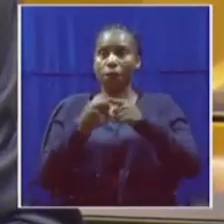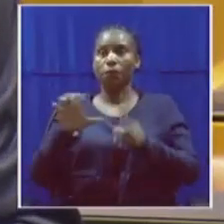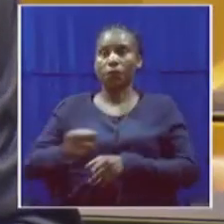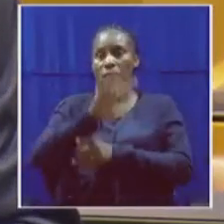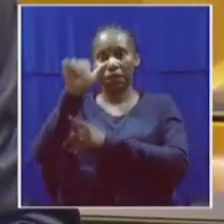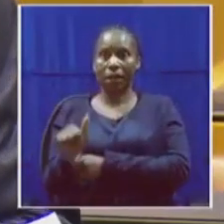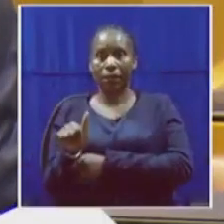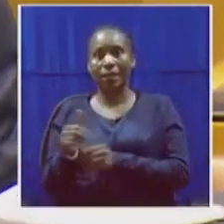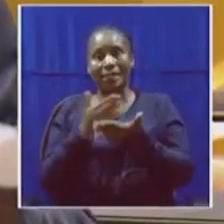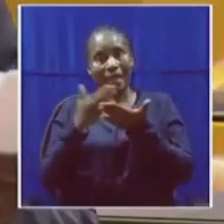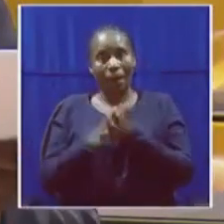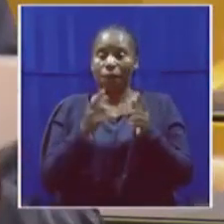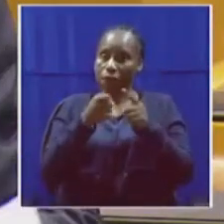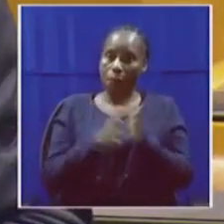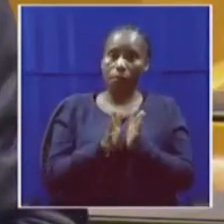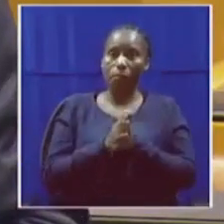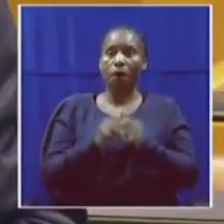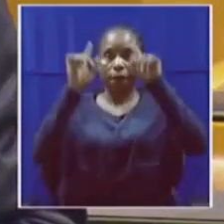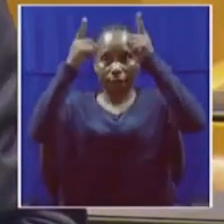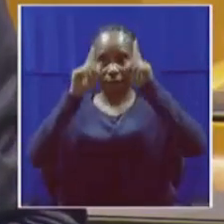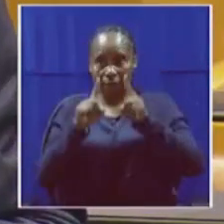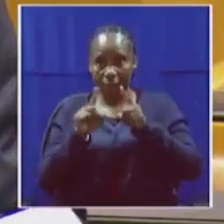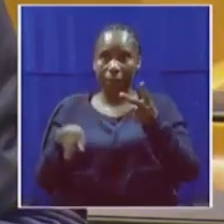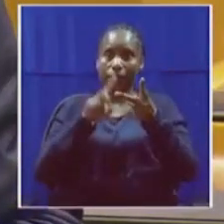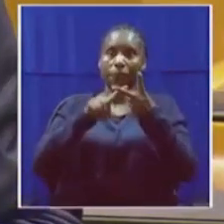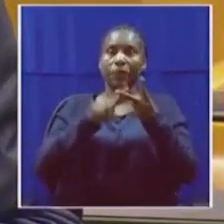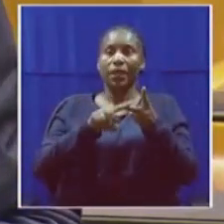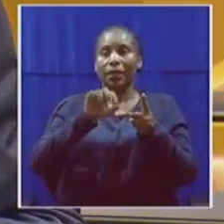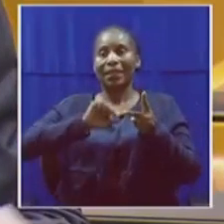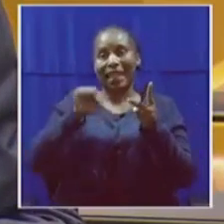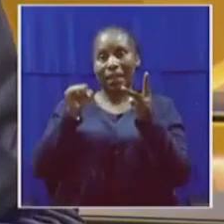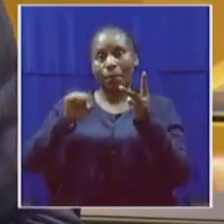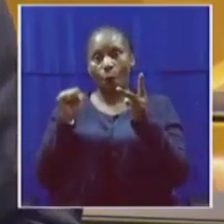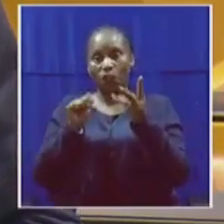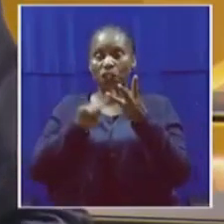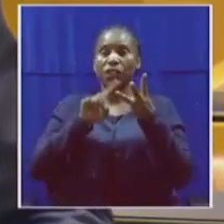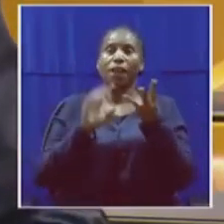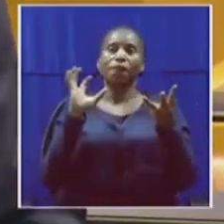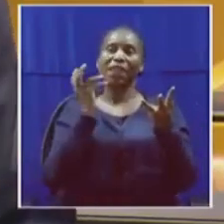university, from Stellenbosch University, Free State University, and others.